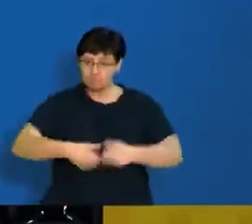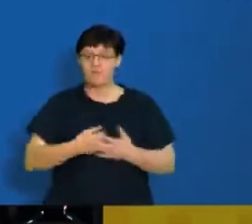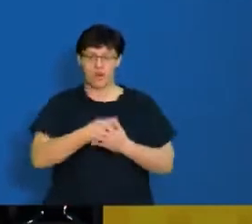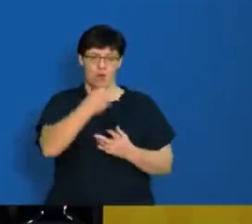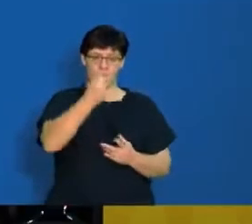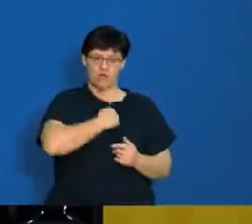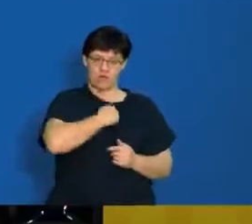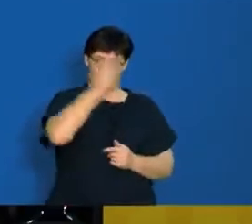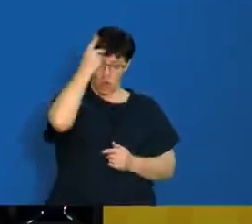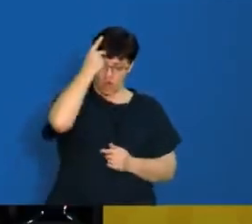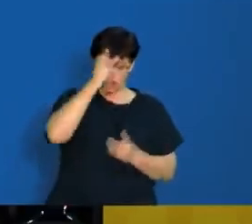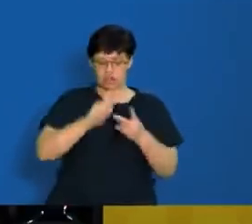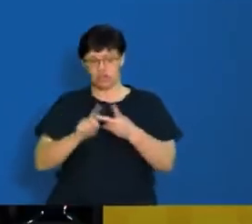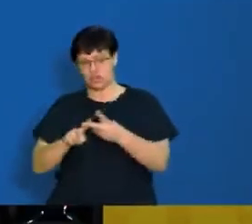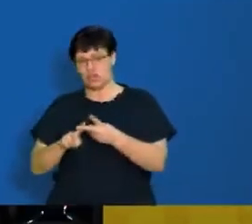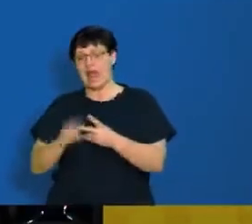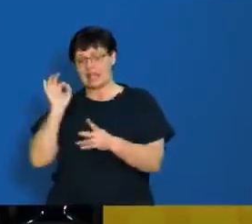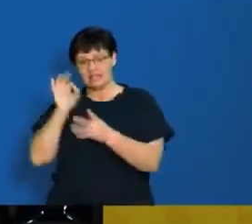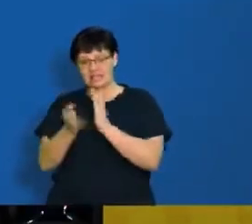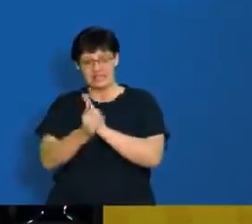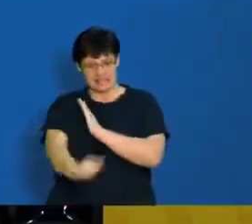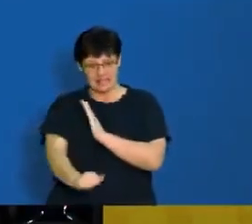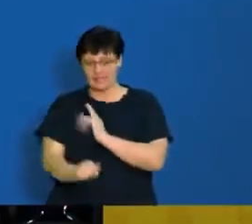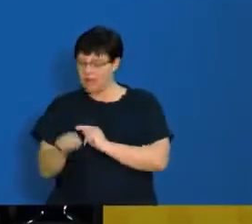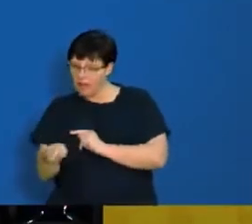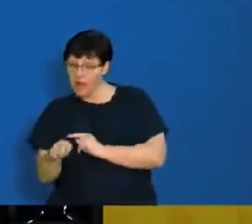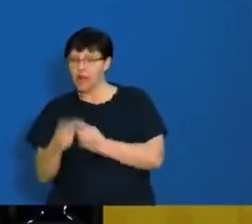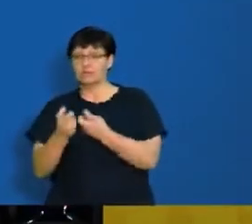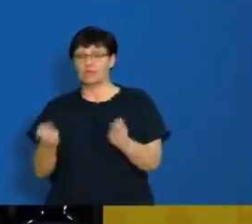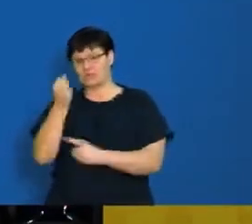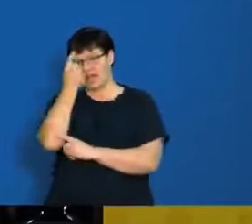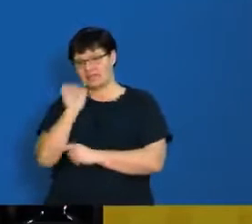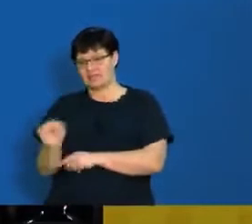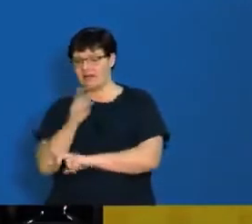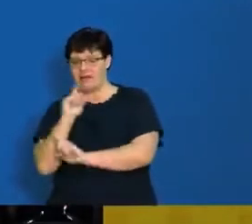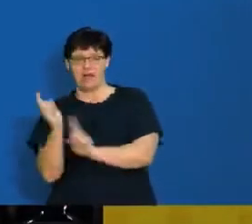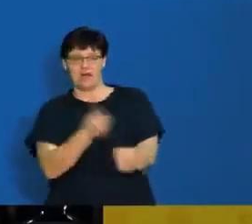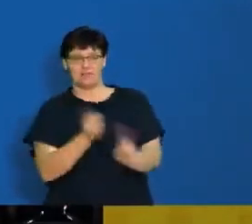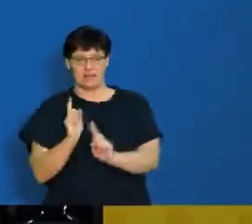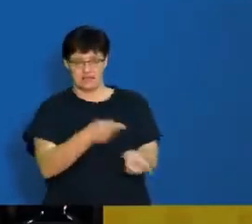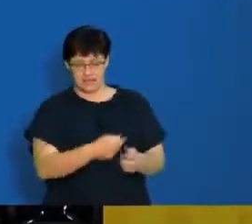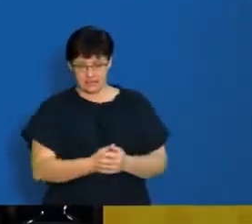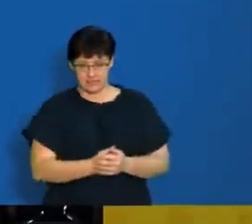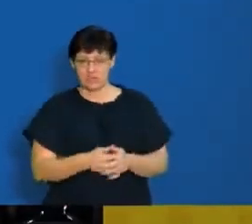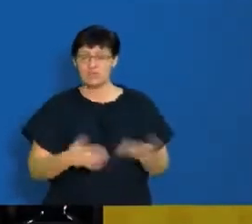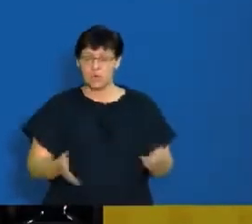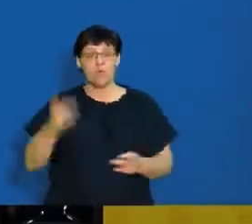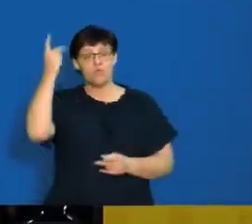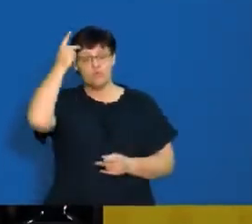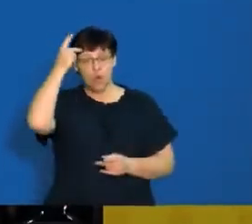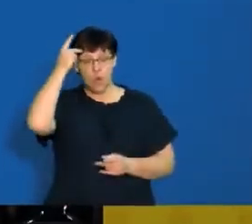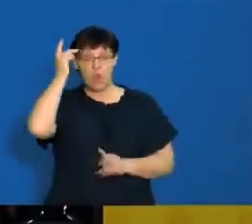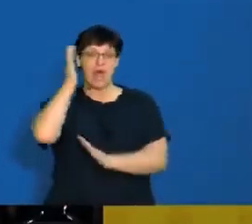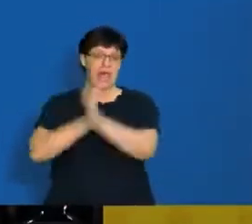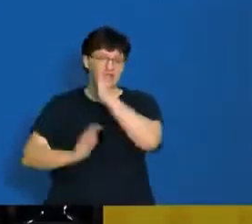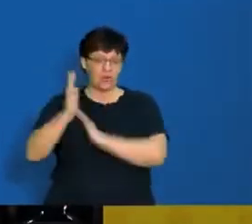own knowledge and then the specific skills of understanding how to answer questions in history, like knowing the